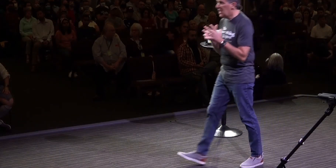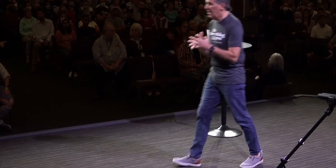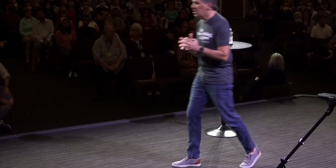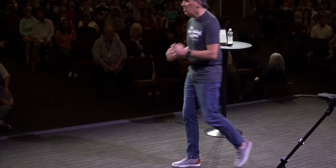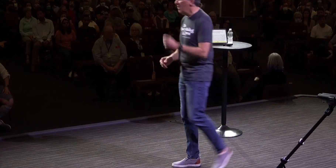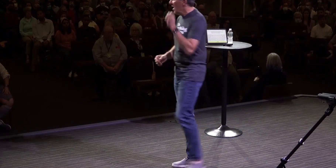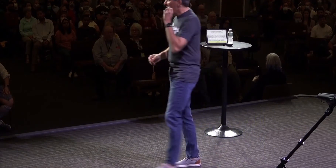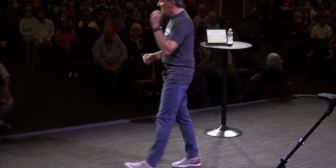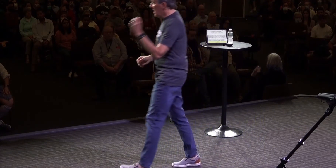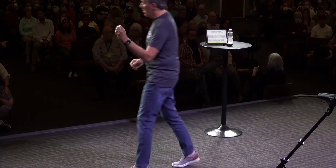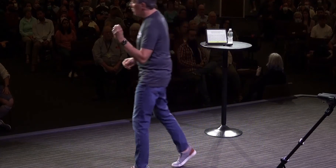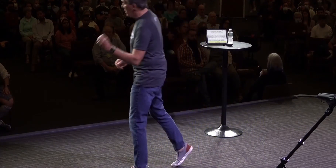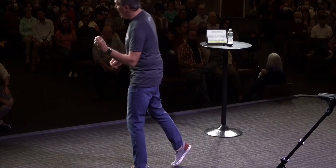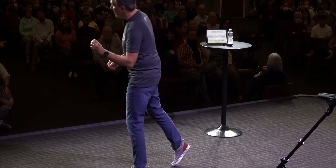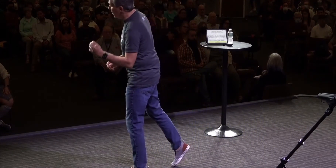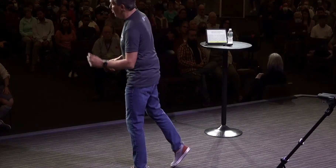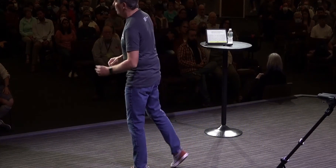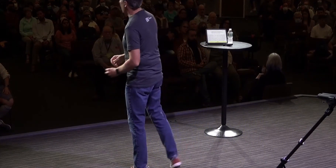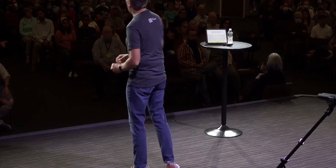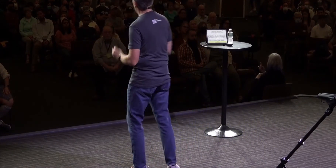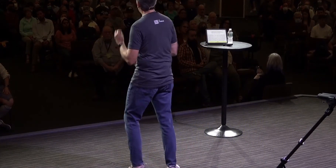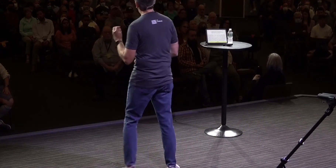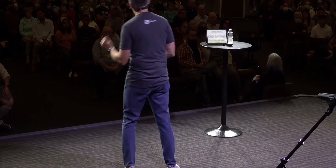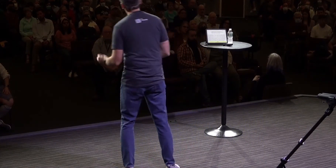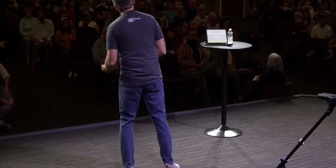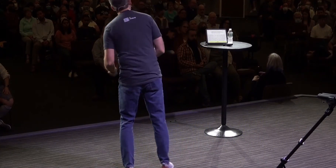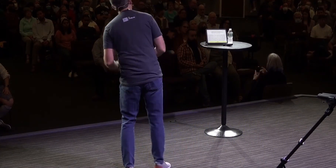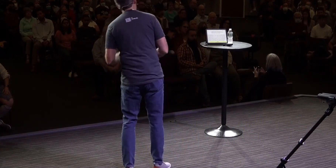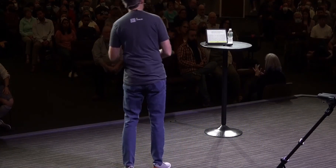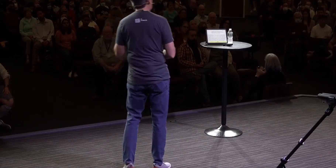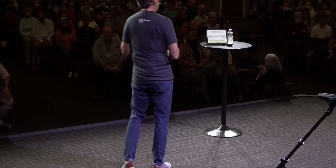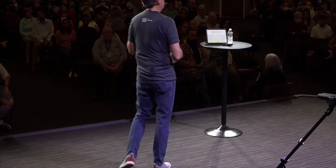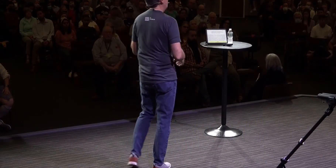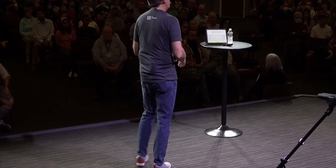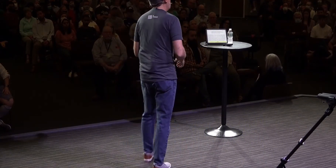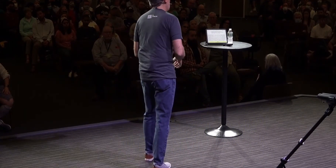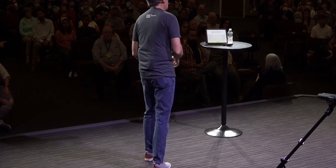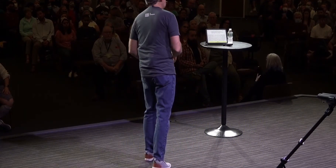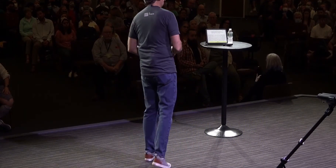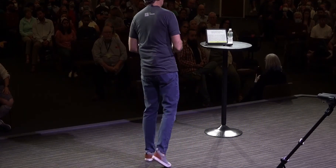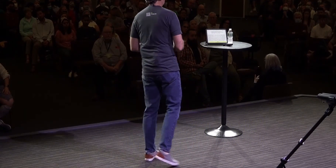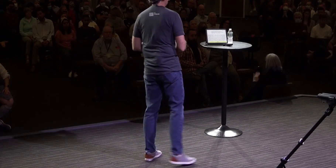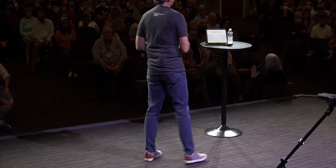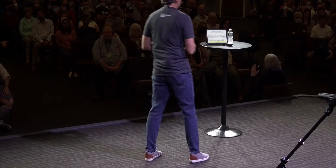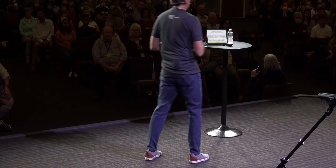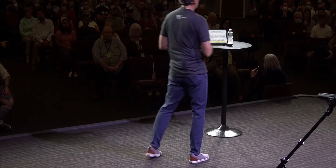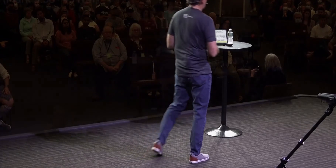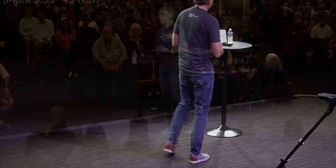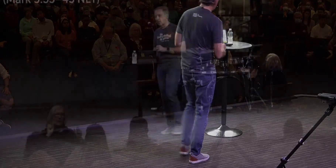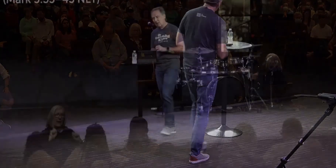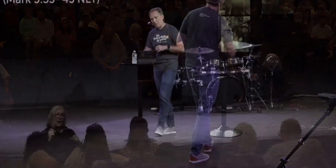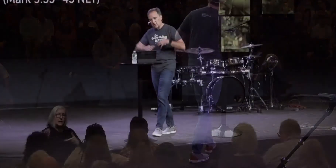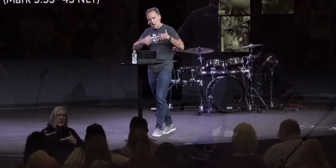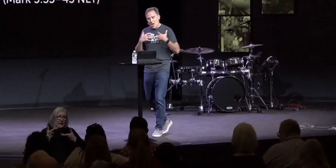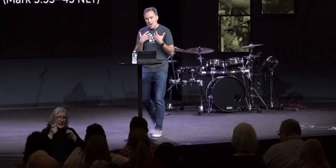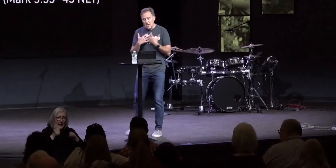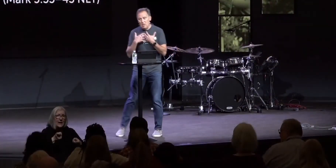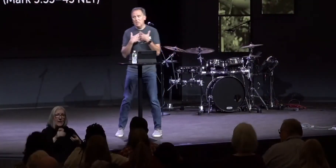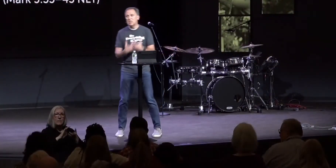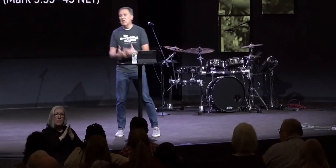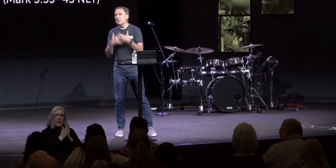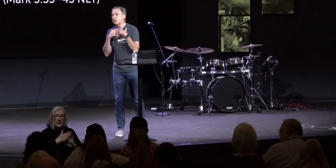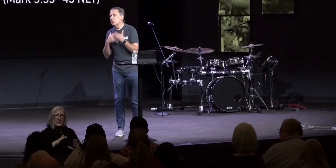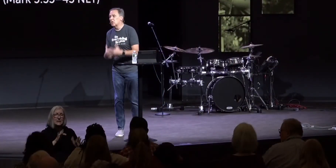of intense grief because he understands the hope that he has, the peace that he can provide, and even the joy that we can find in the midst of our trials and sufferings. And